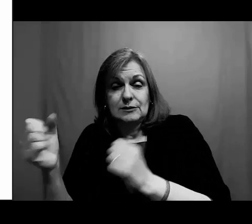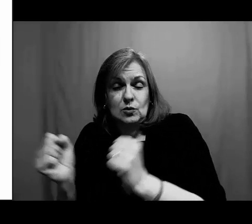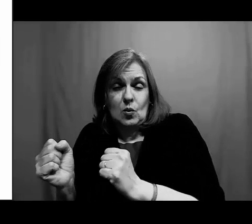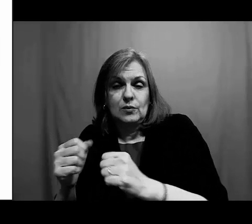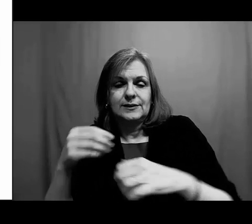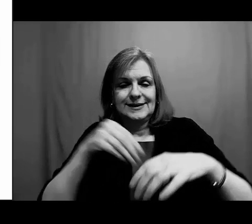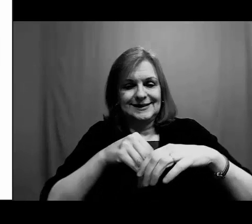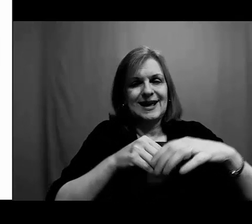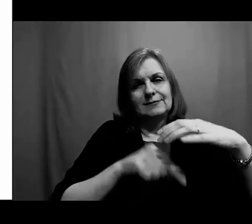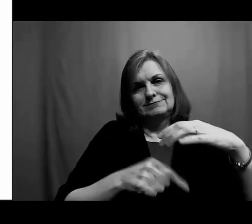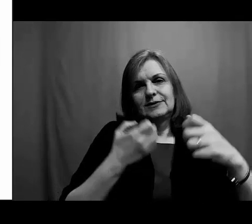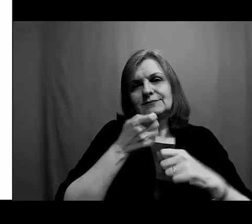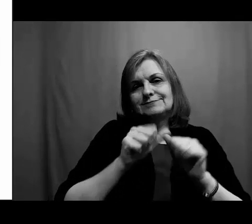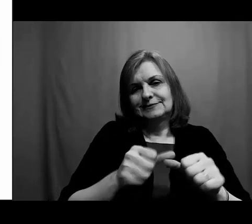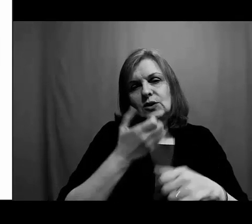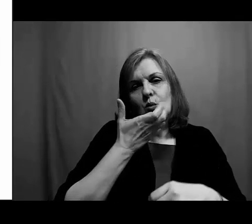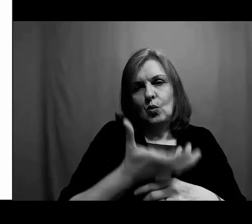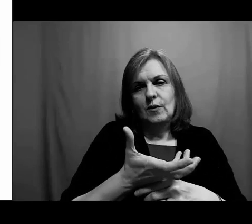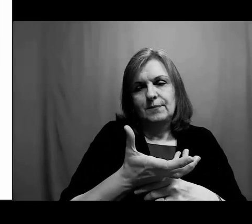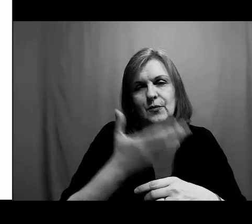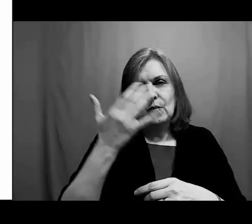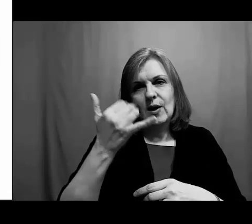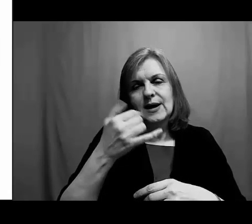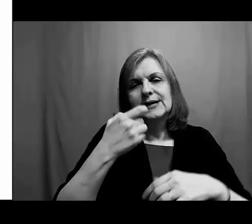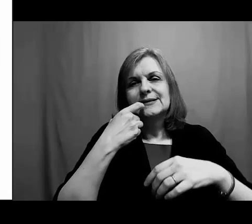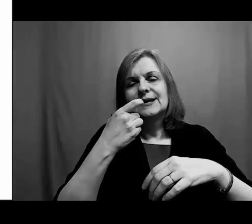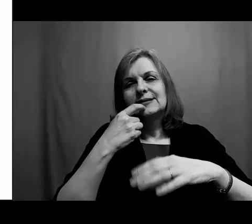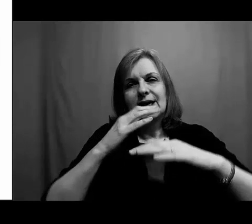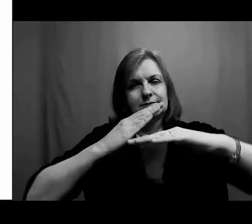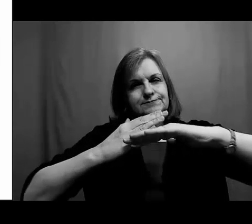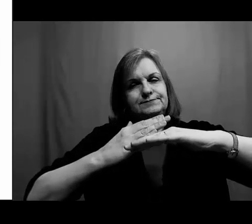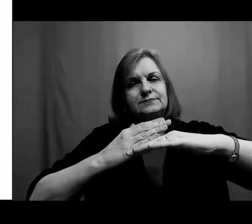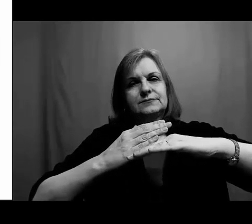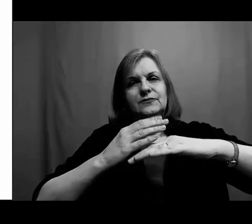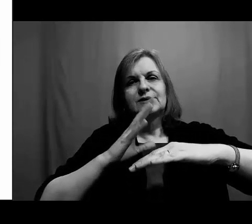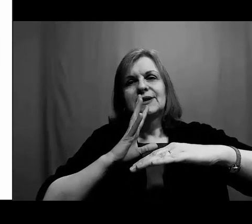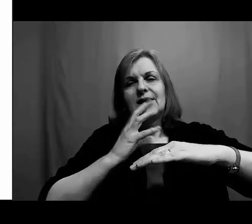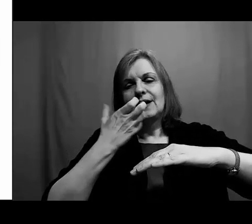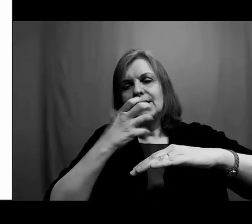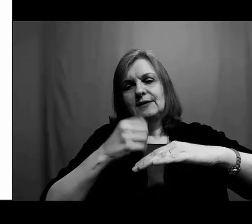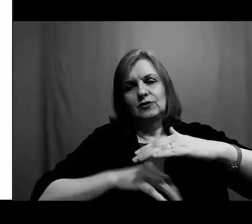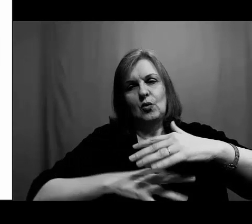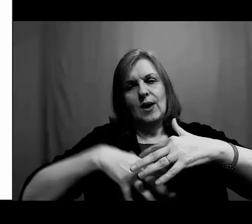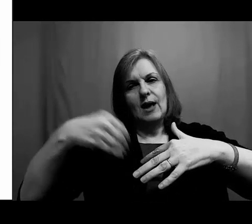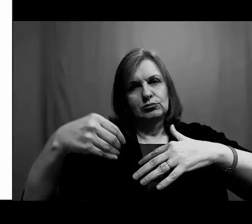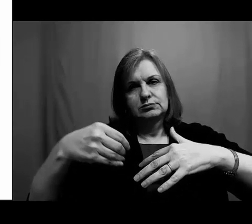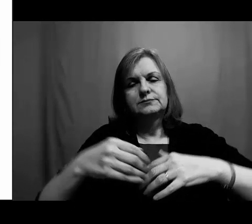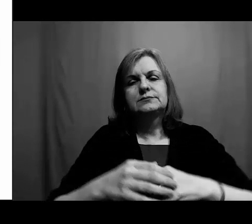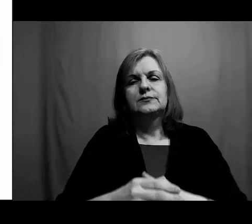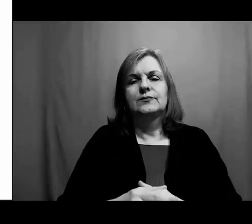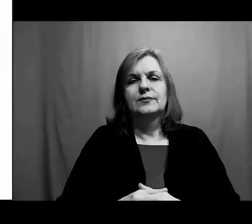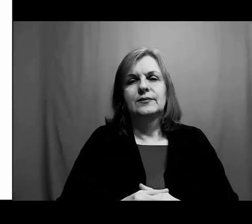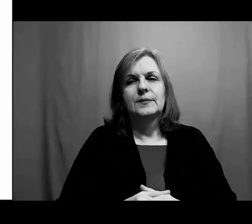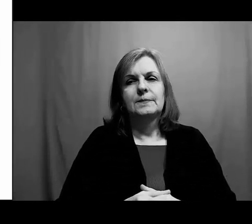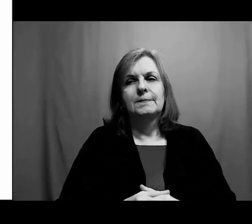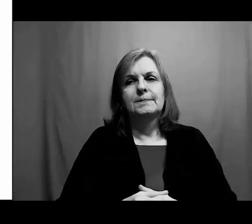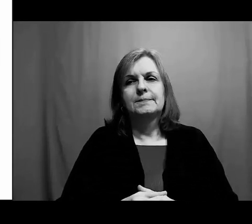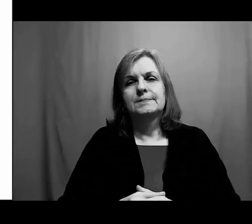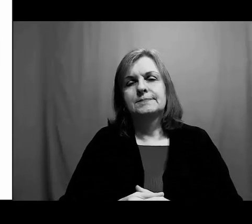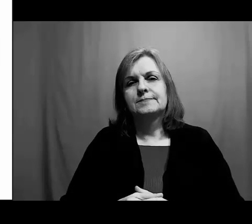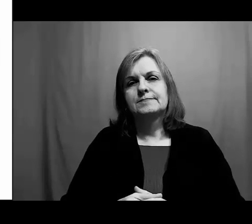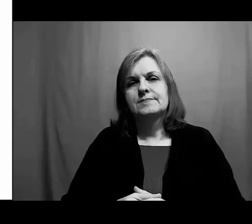that space will be warm. The glass holds in that heat, right? And so what we look at